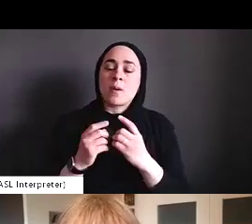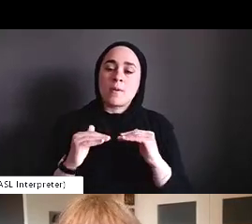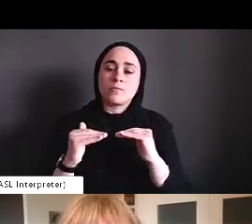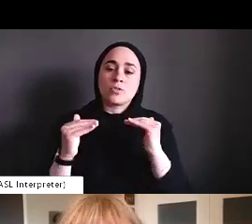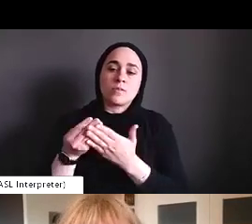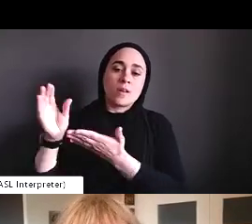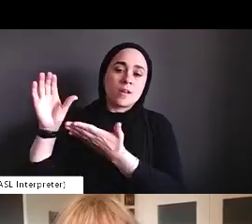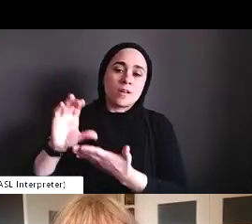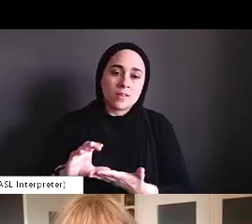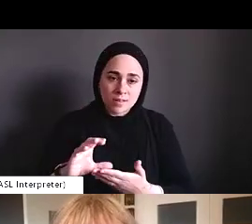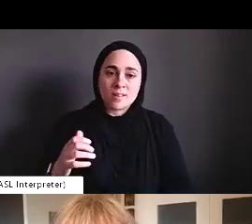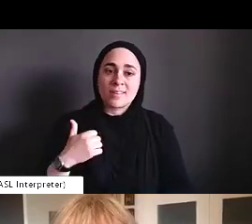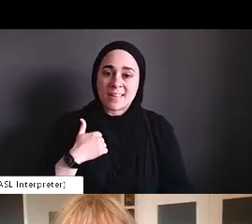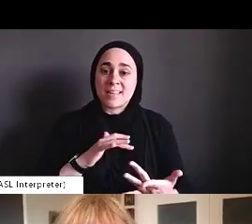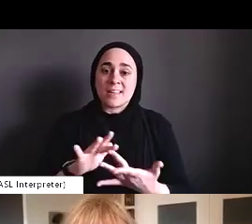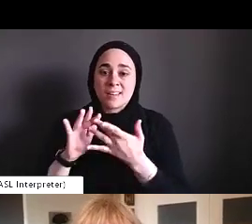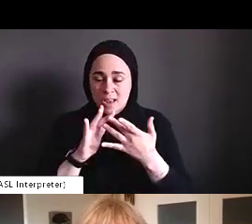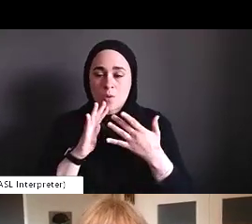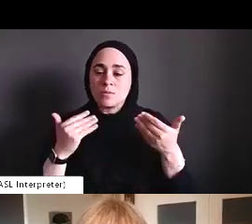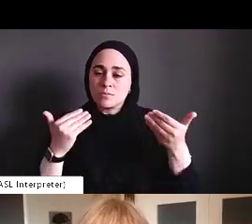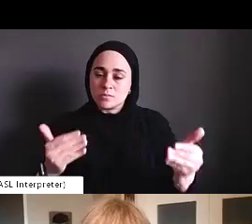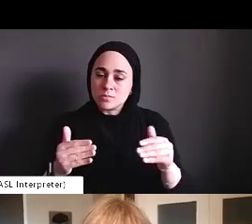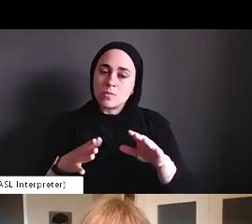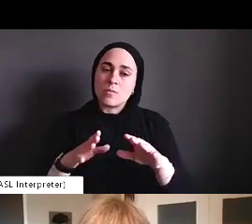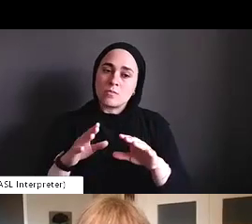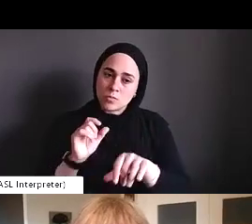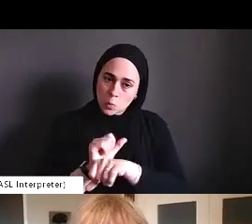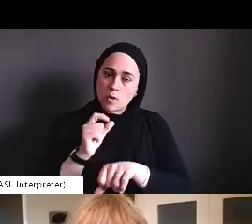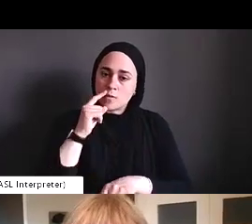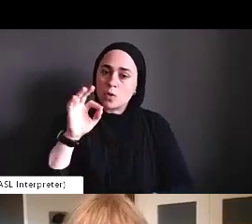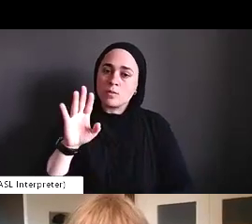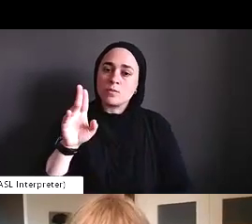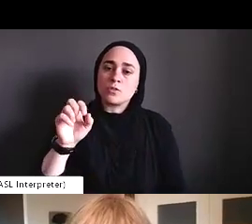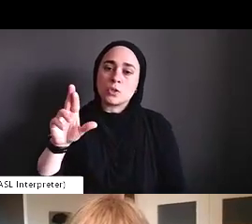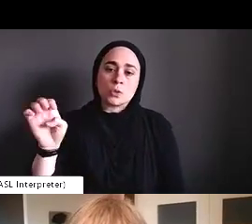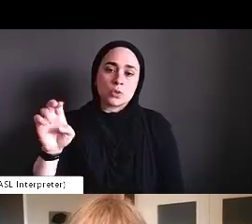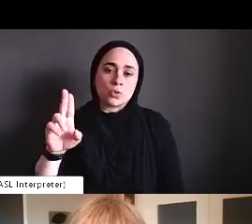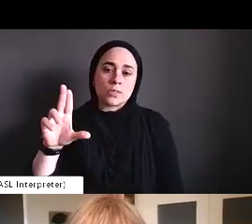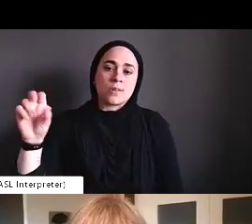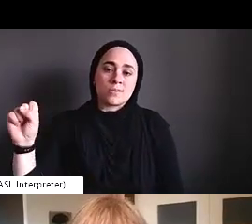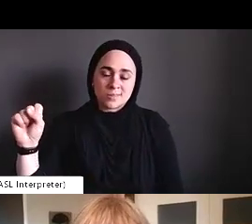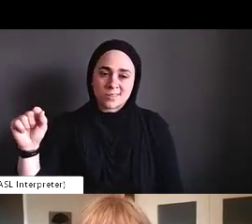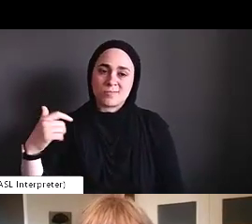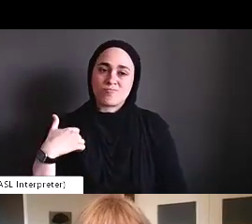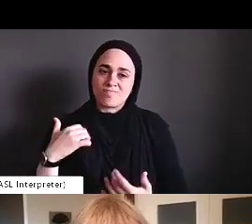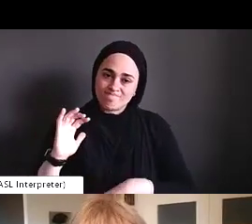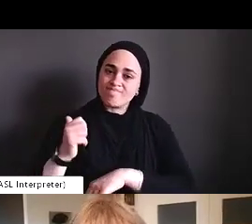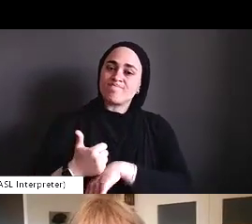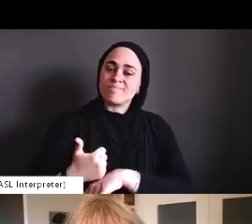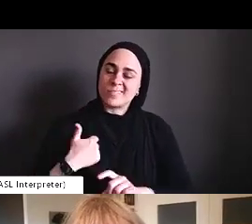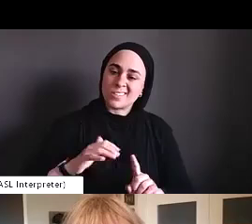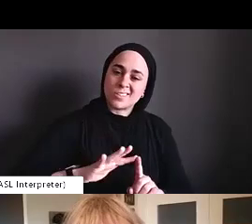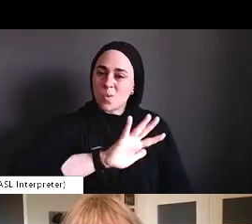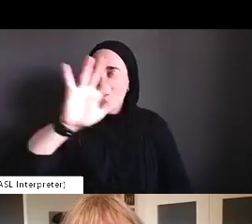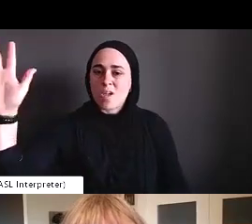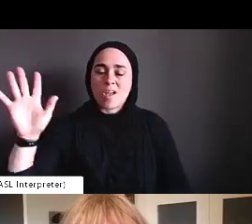the Canadian Network to do this work around developing Future Us and, setting a pan-Canadian national